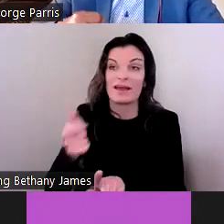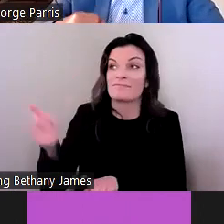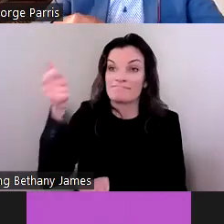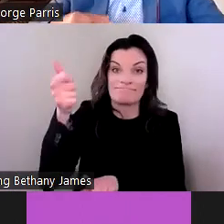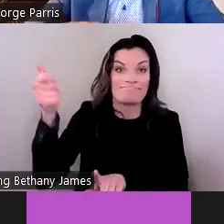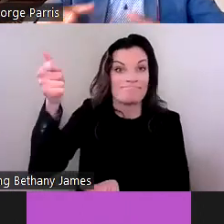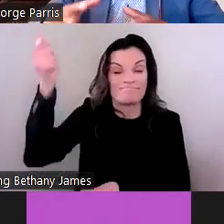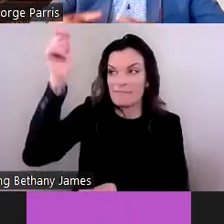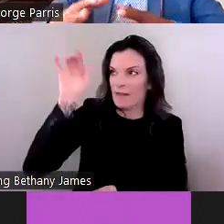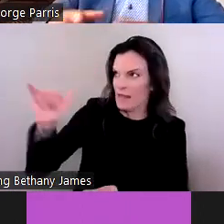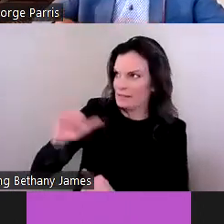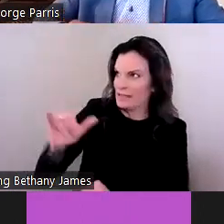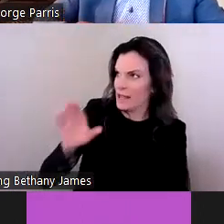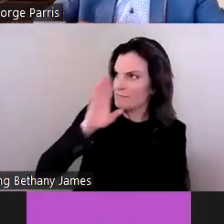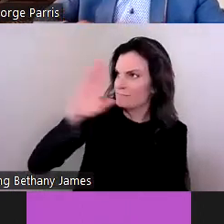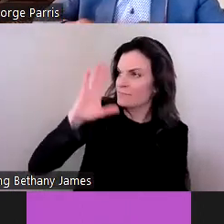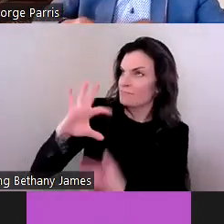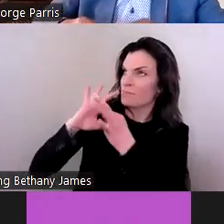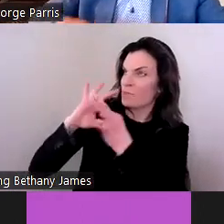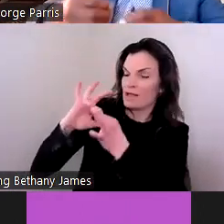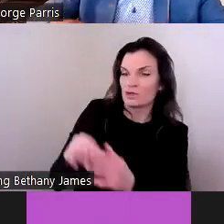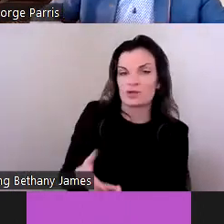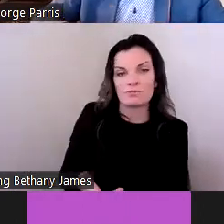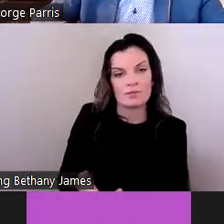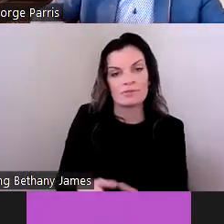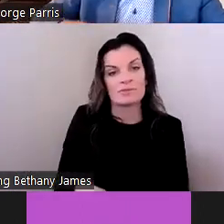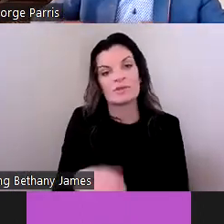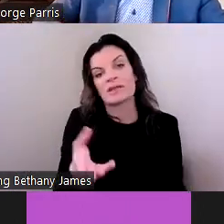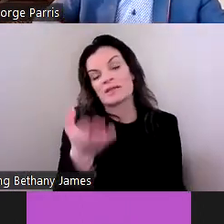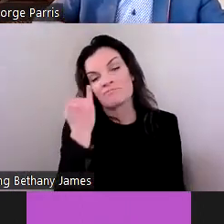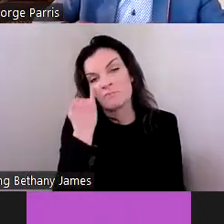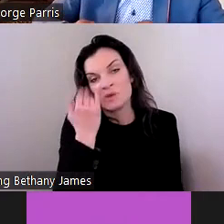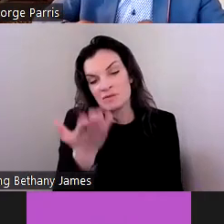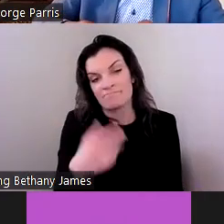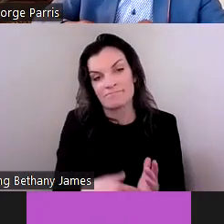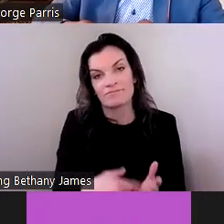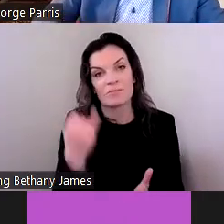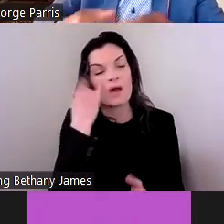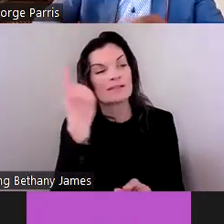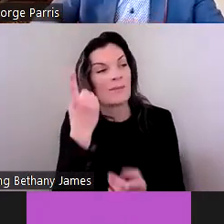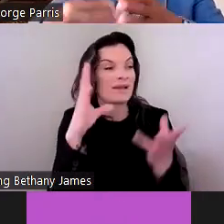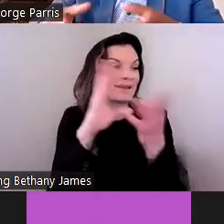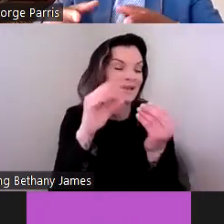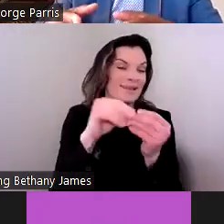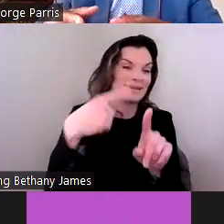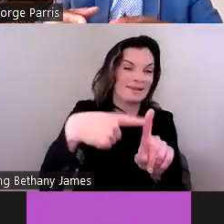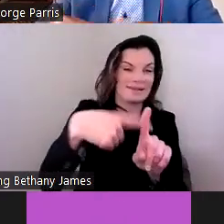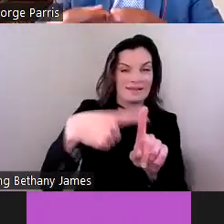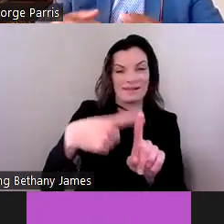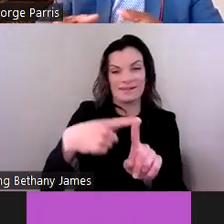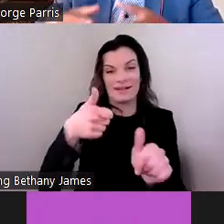co-workers. So I think when you say to me, if somebody is giving a praise, but then they say,